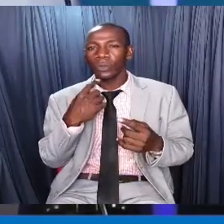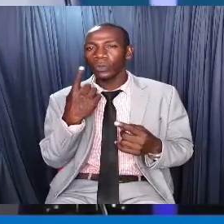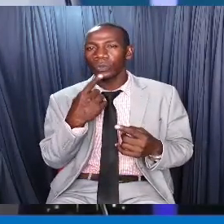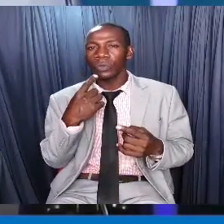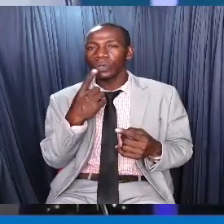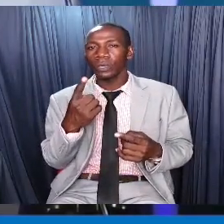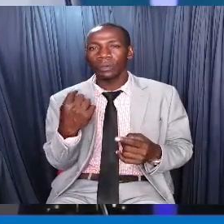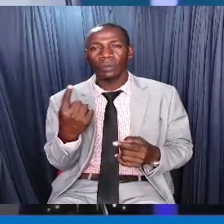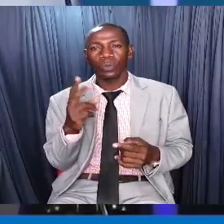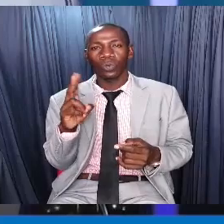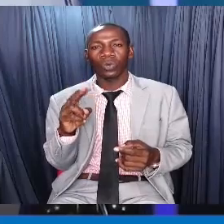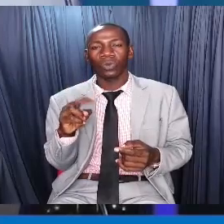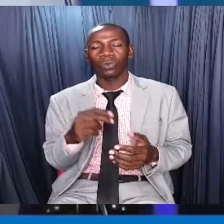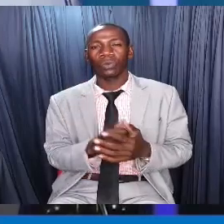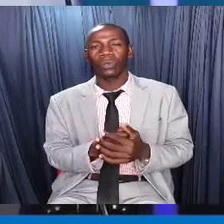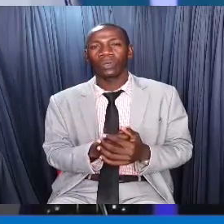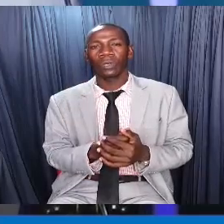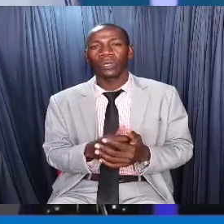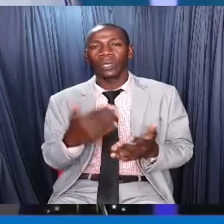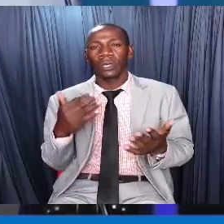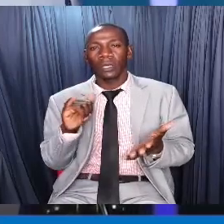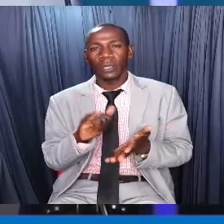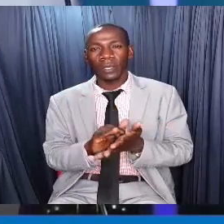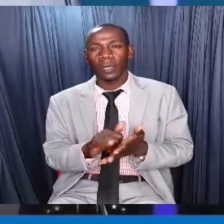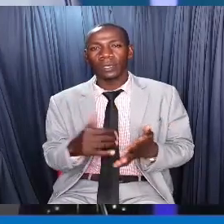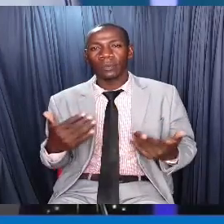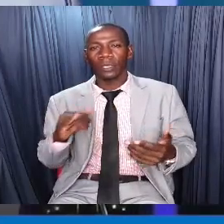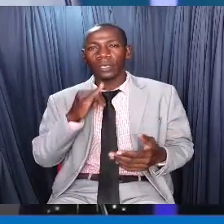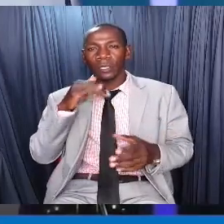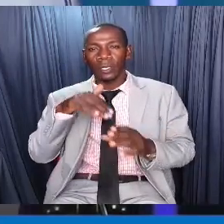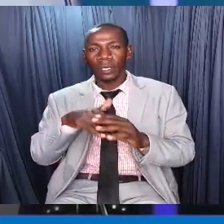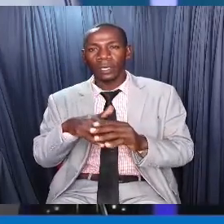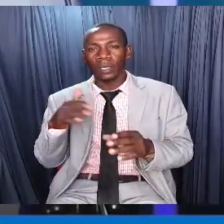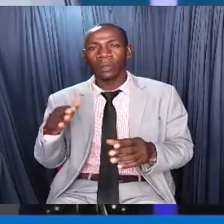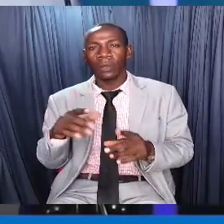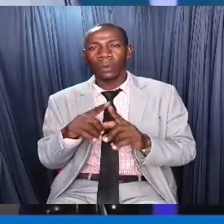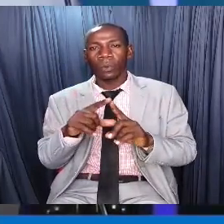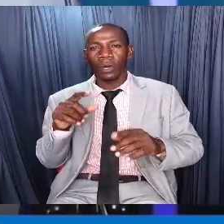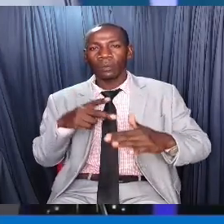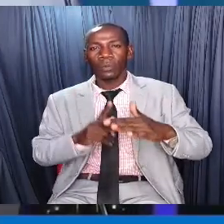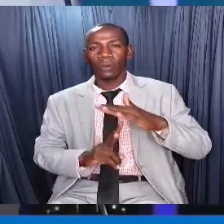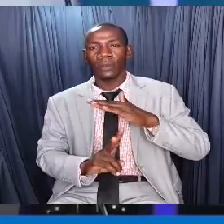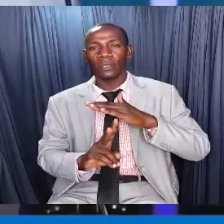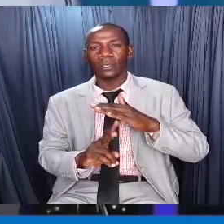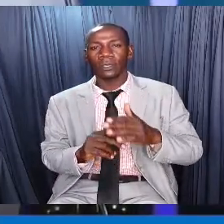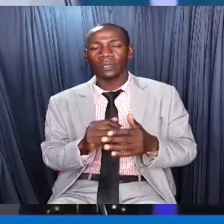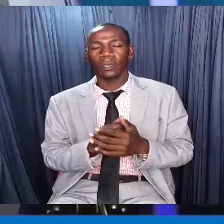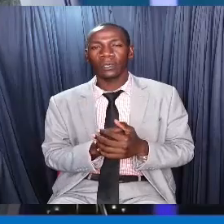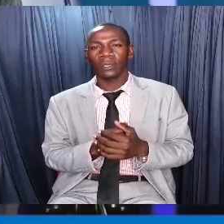doesn't mean he's just saying. No. Hicho kitu kimewekwa hapo ndani. This something said in him. Neno unabii. The word, the